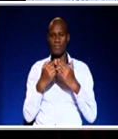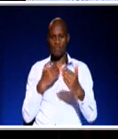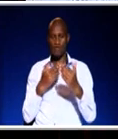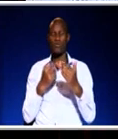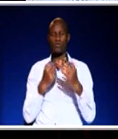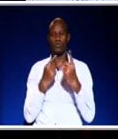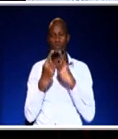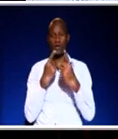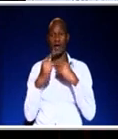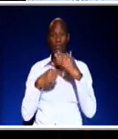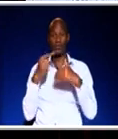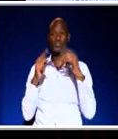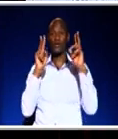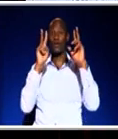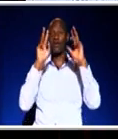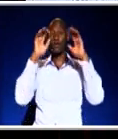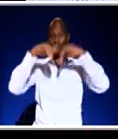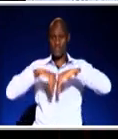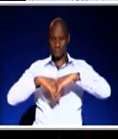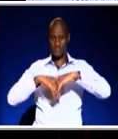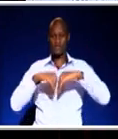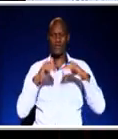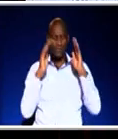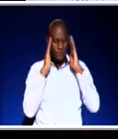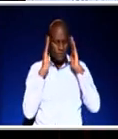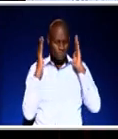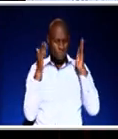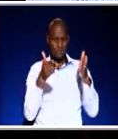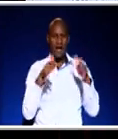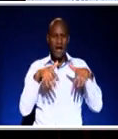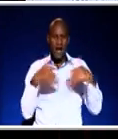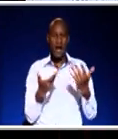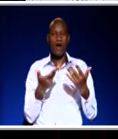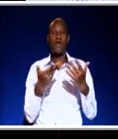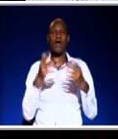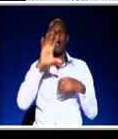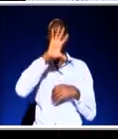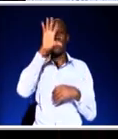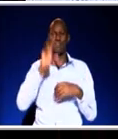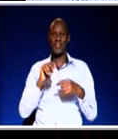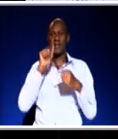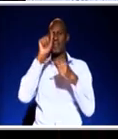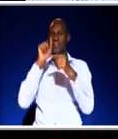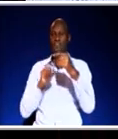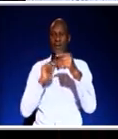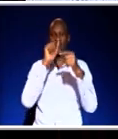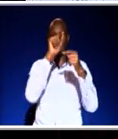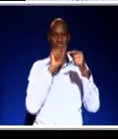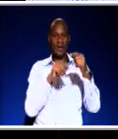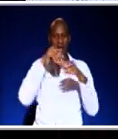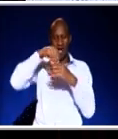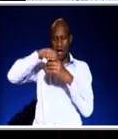the conference, we look at how Africa was divided among the European